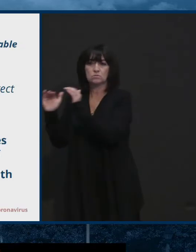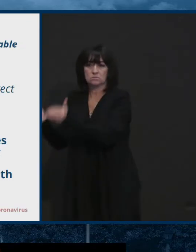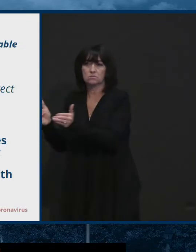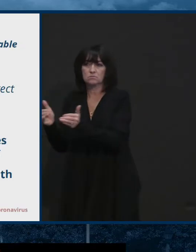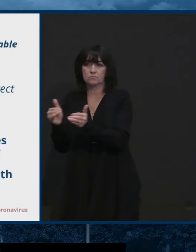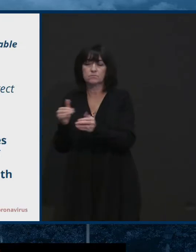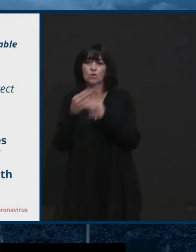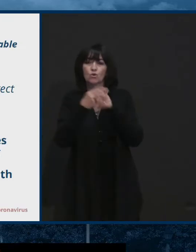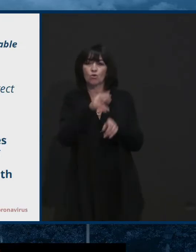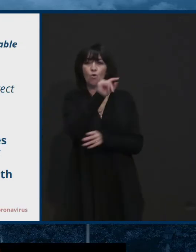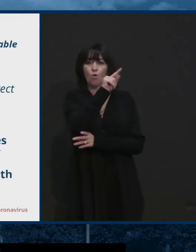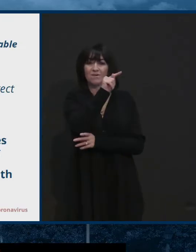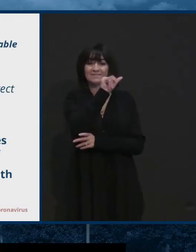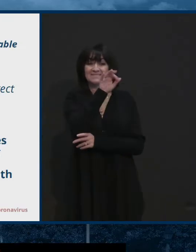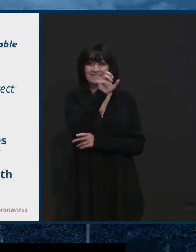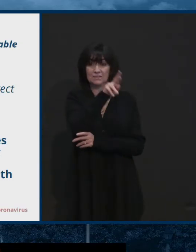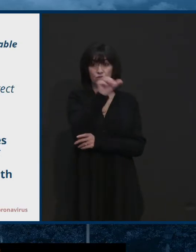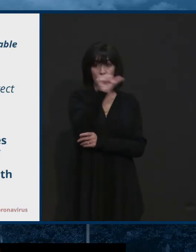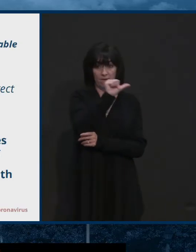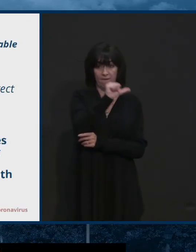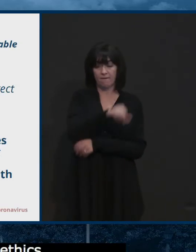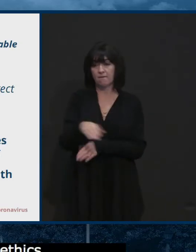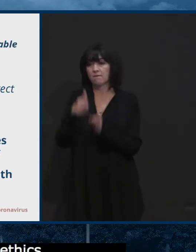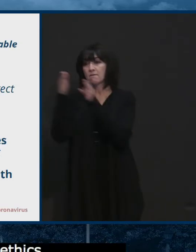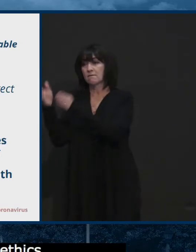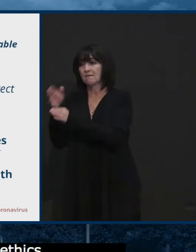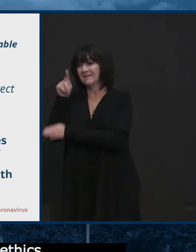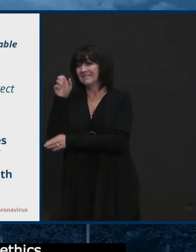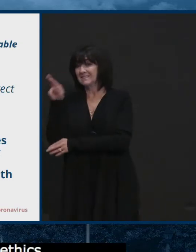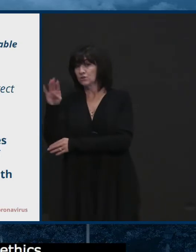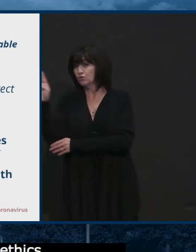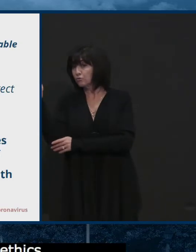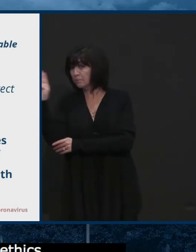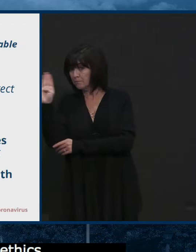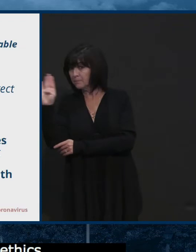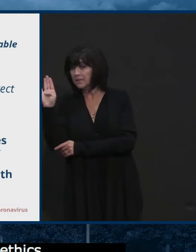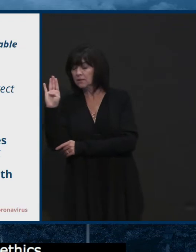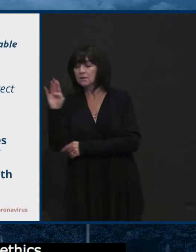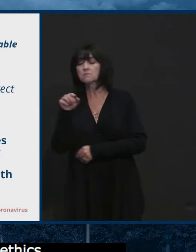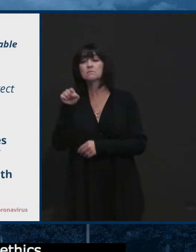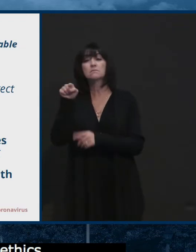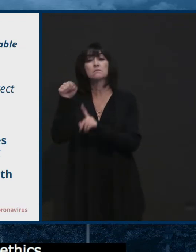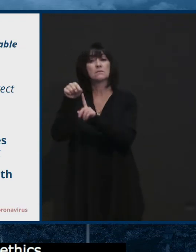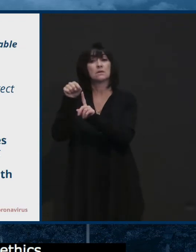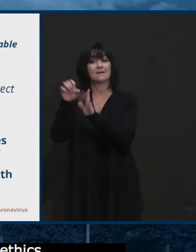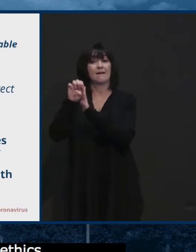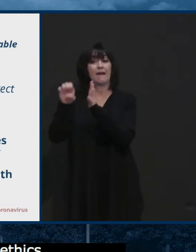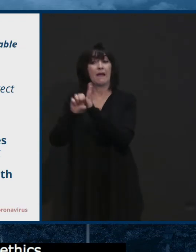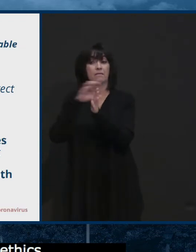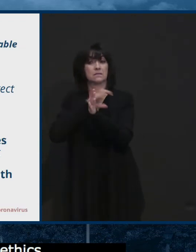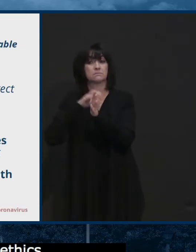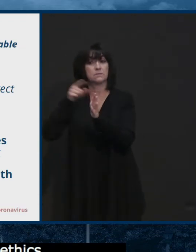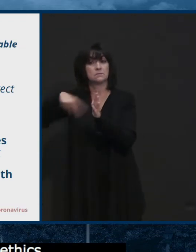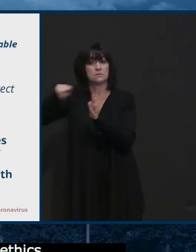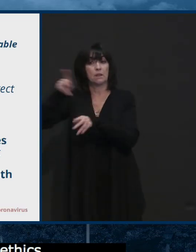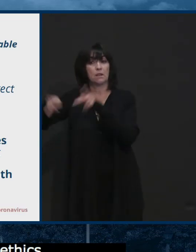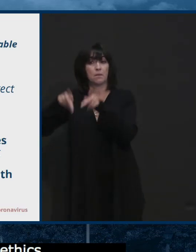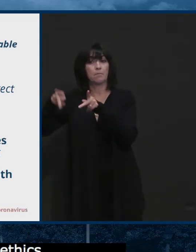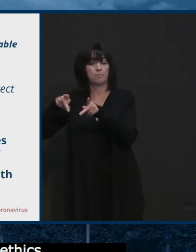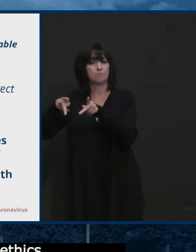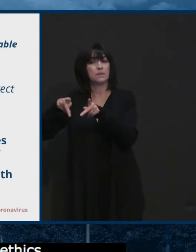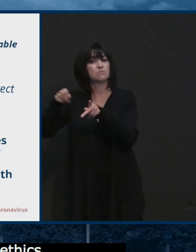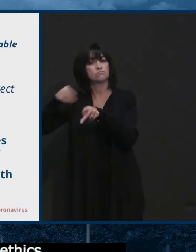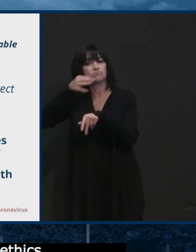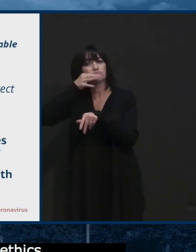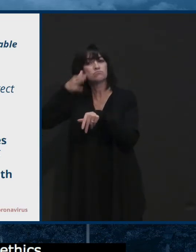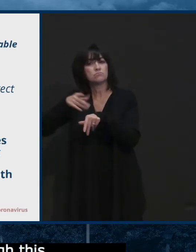going to continue to meet and work through these. Additionally, there's a communications subcommittee that held its first